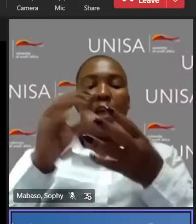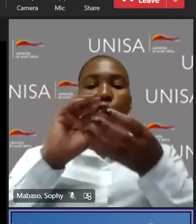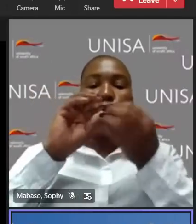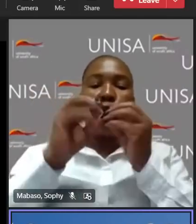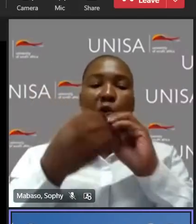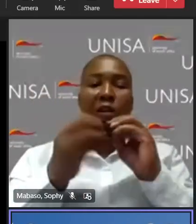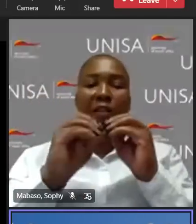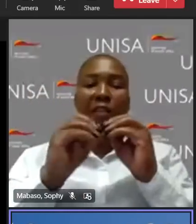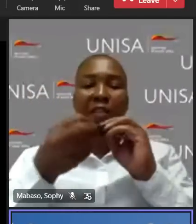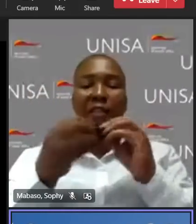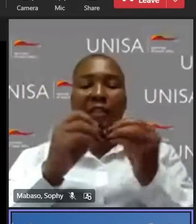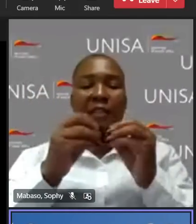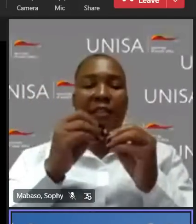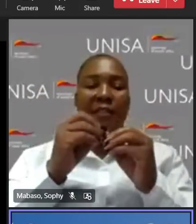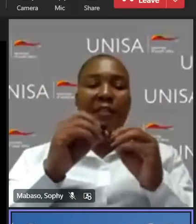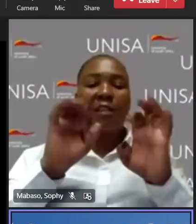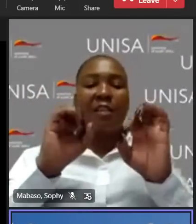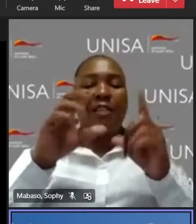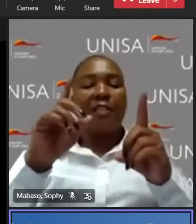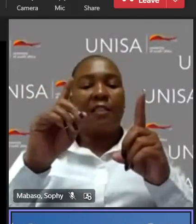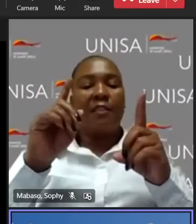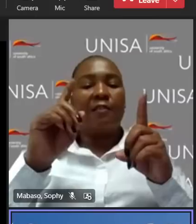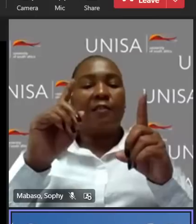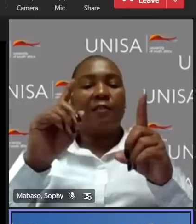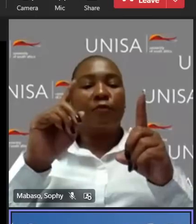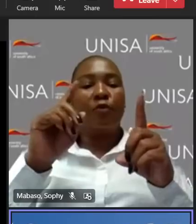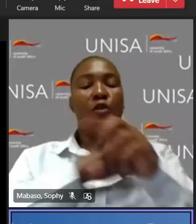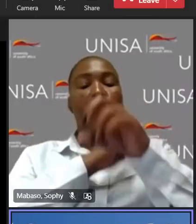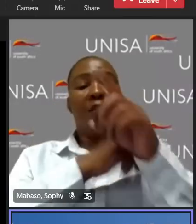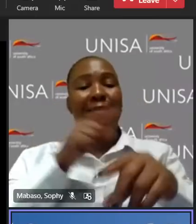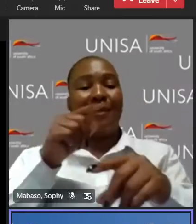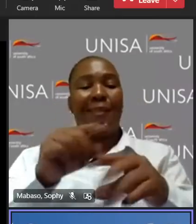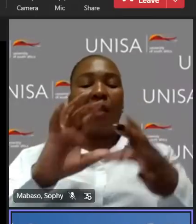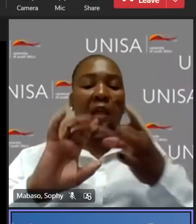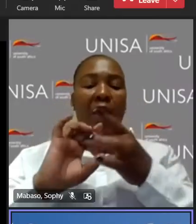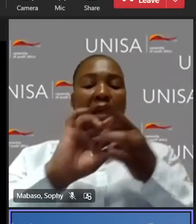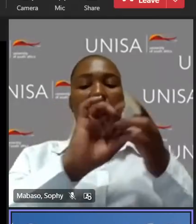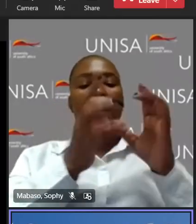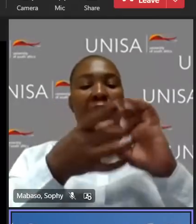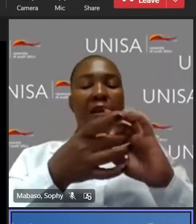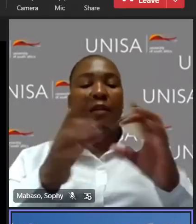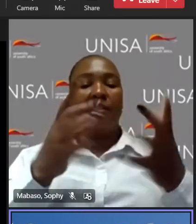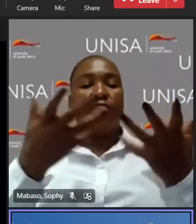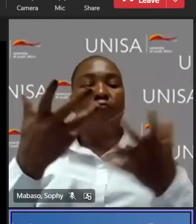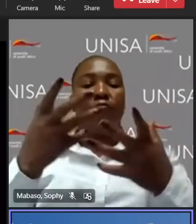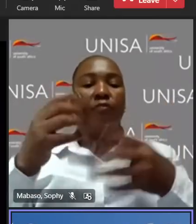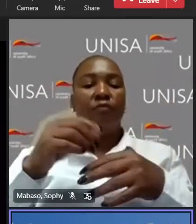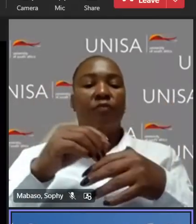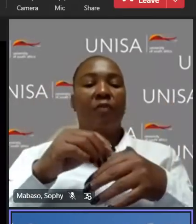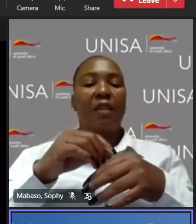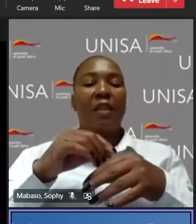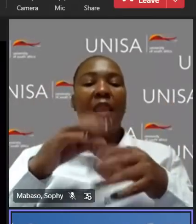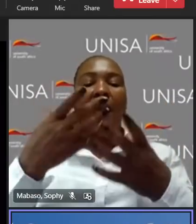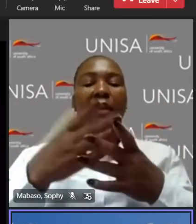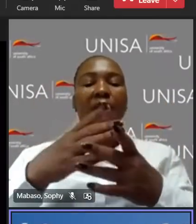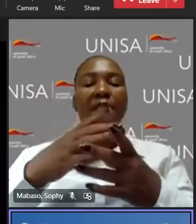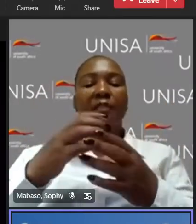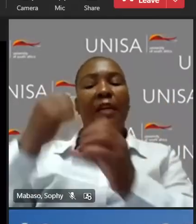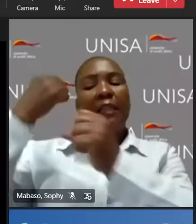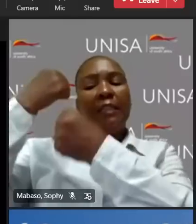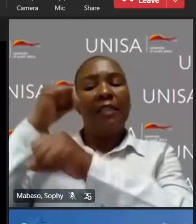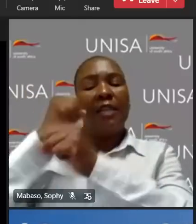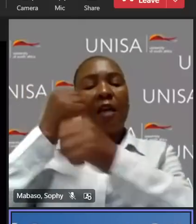Authority. The related qualifications are more on the engineering and